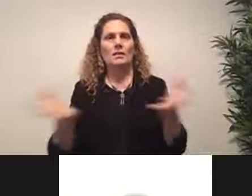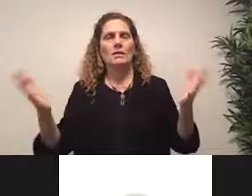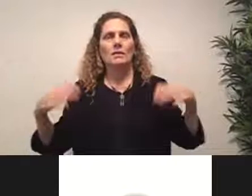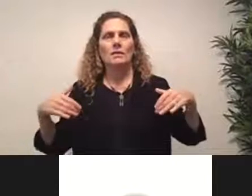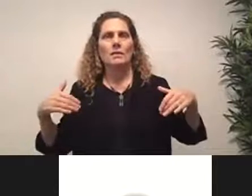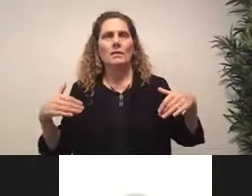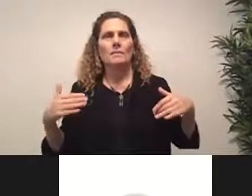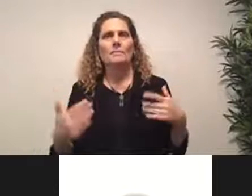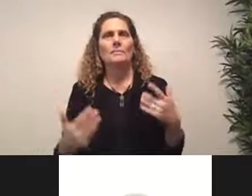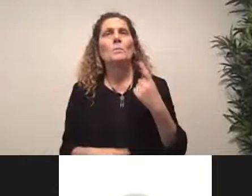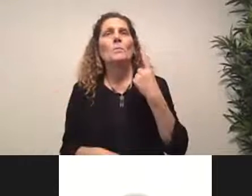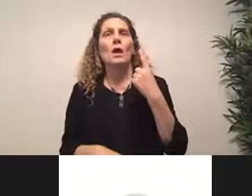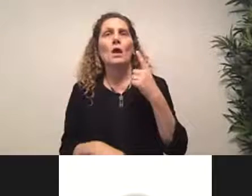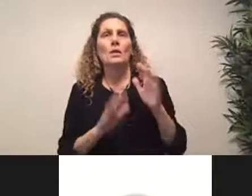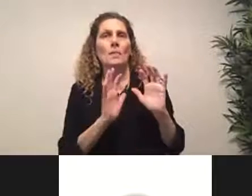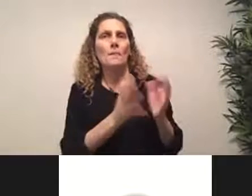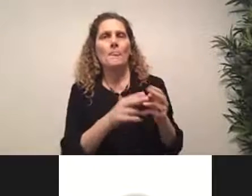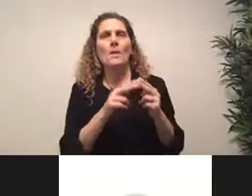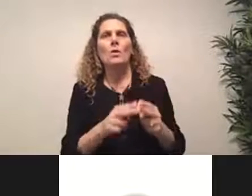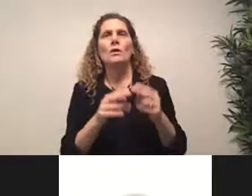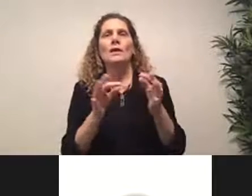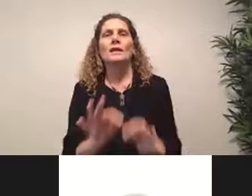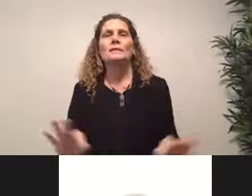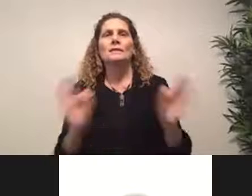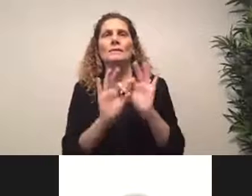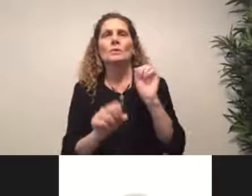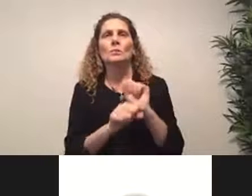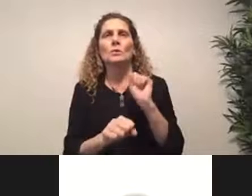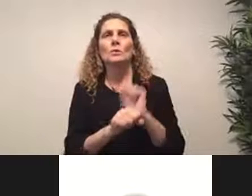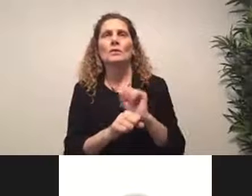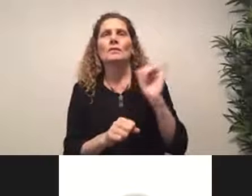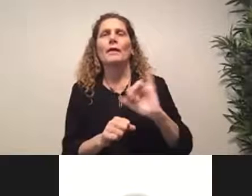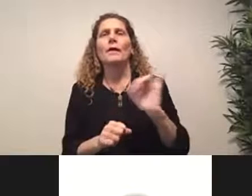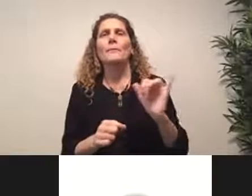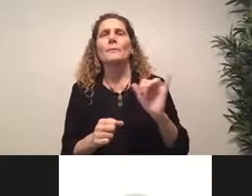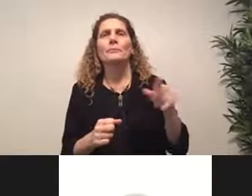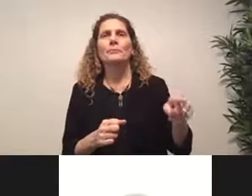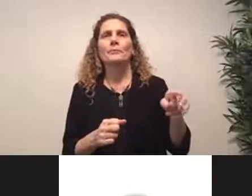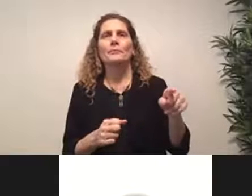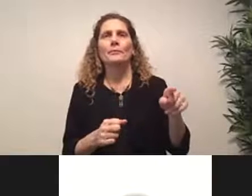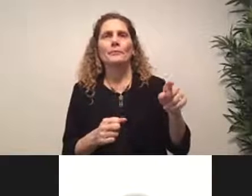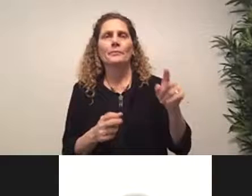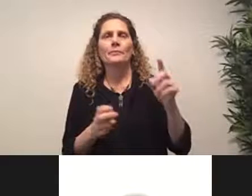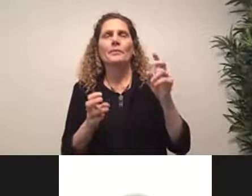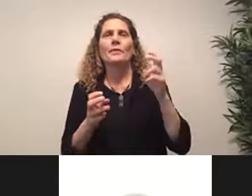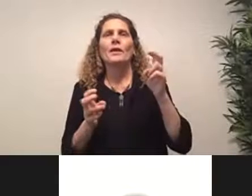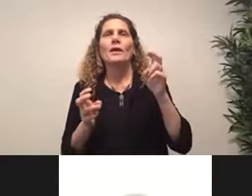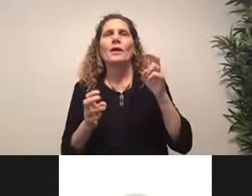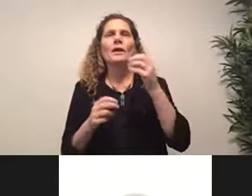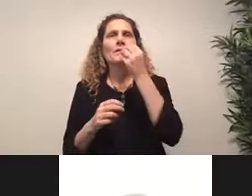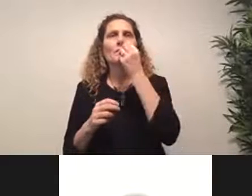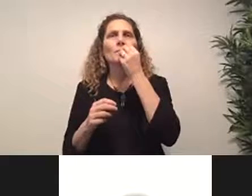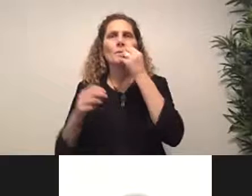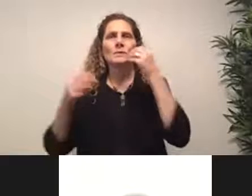workers. Our essential workers who have kept our kitchens stocked, our transportation running, our children educated, and our